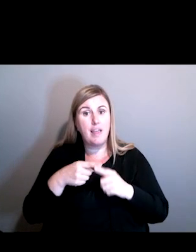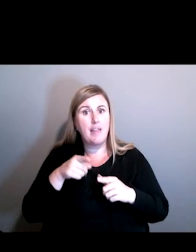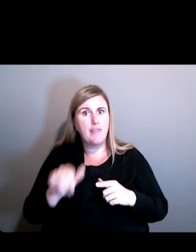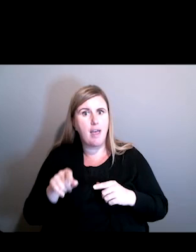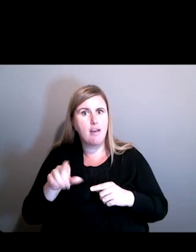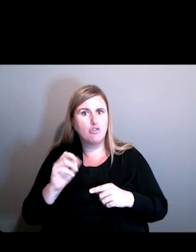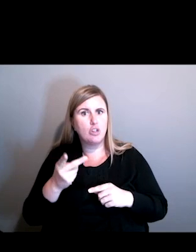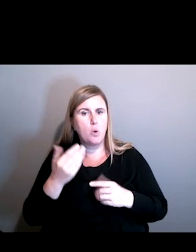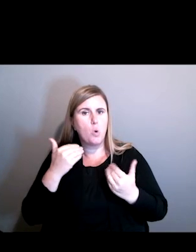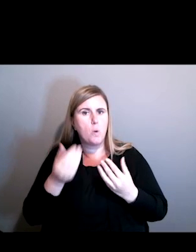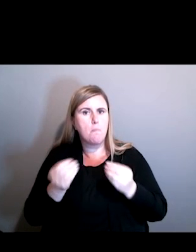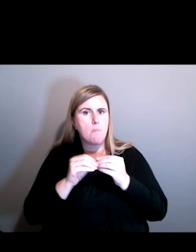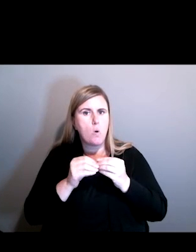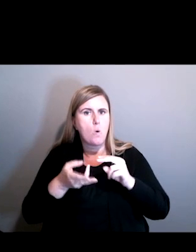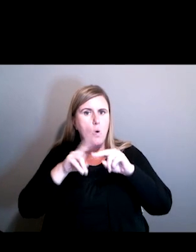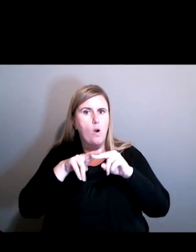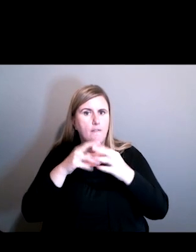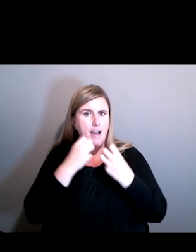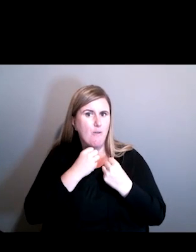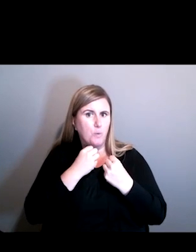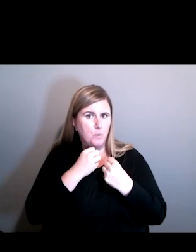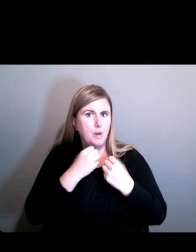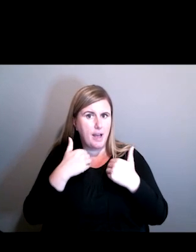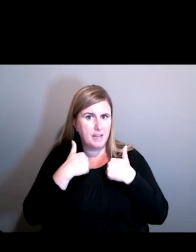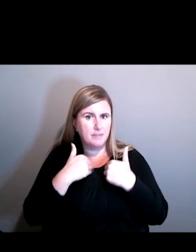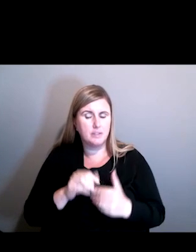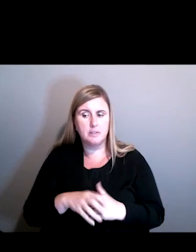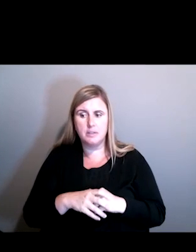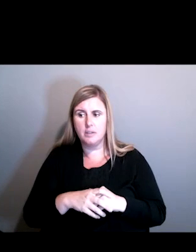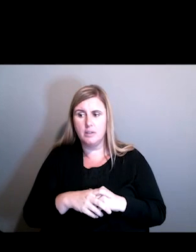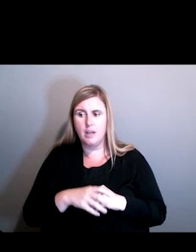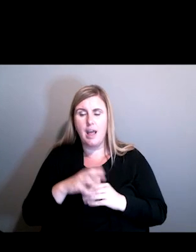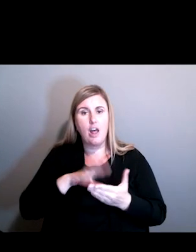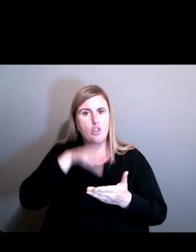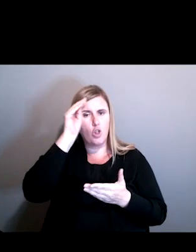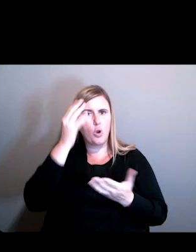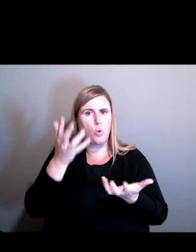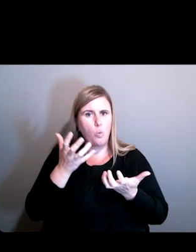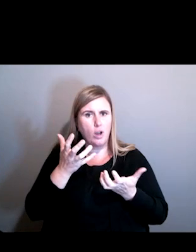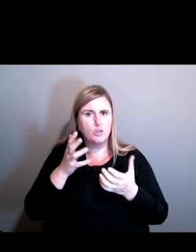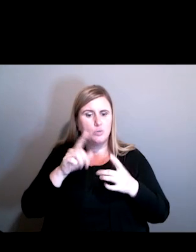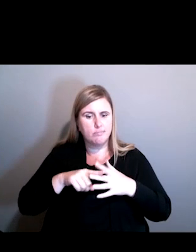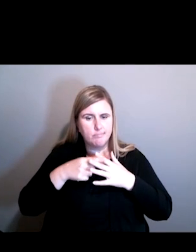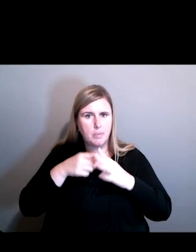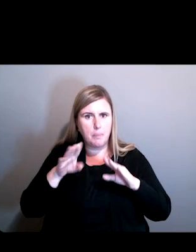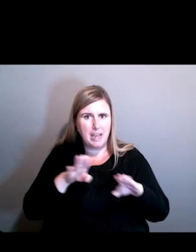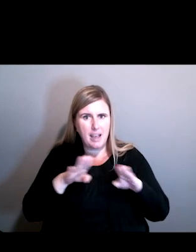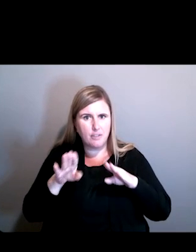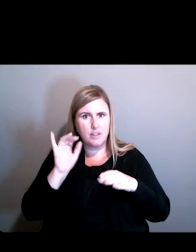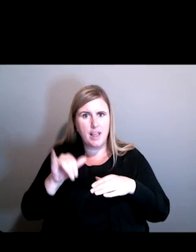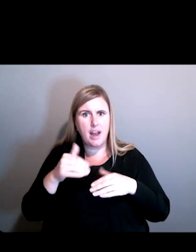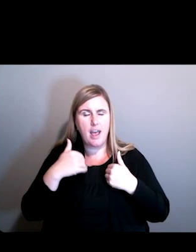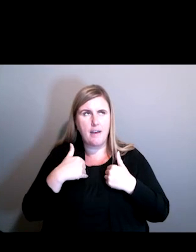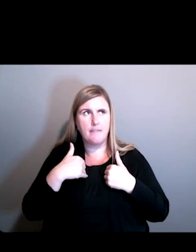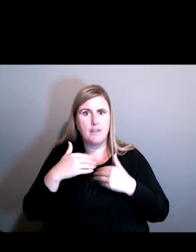then that chip will be more valuable as a reinforcer, and the learner will engage in behaviors